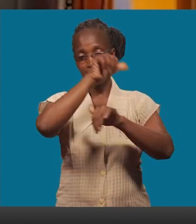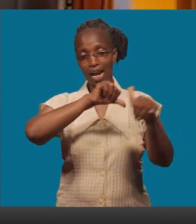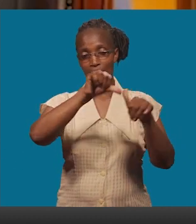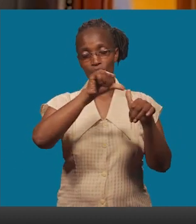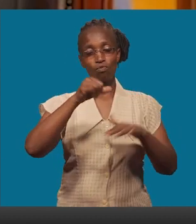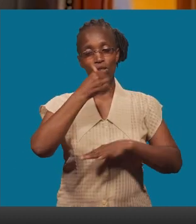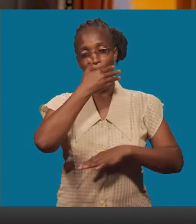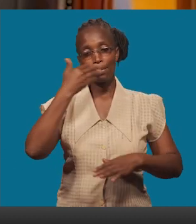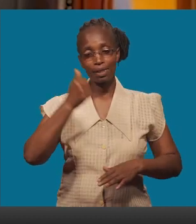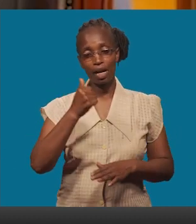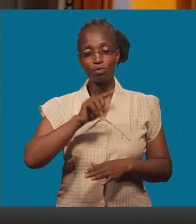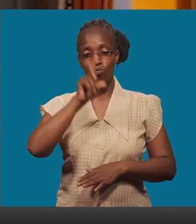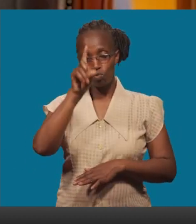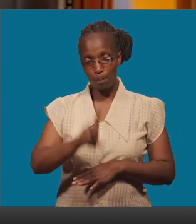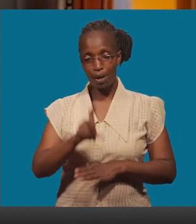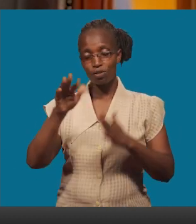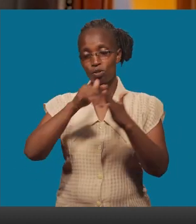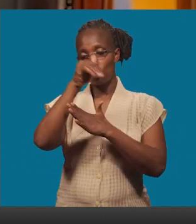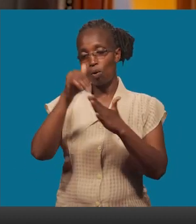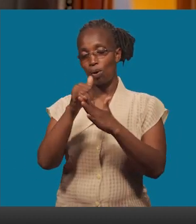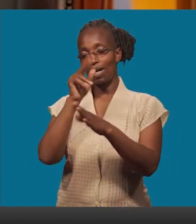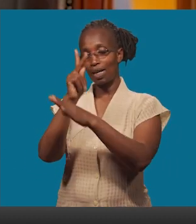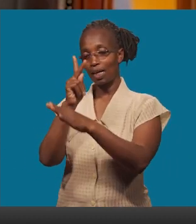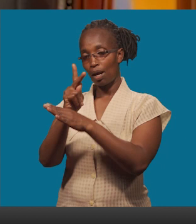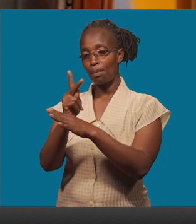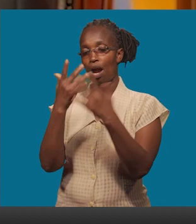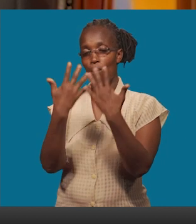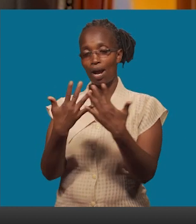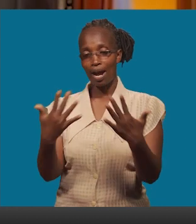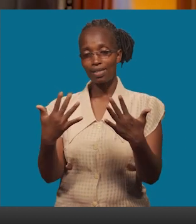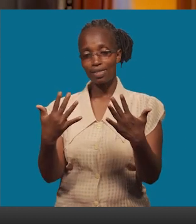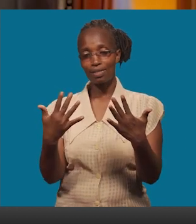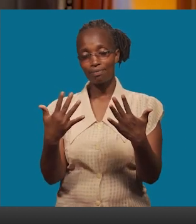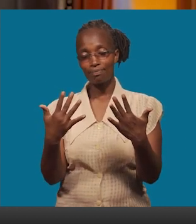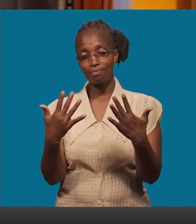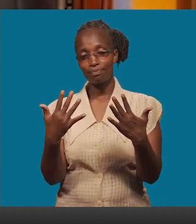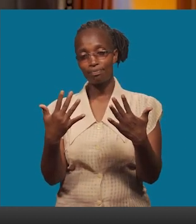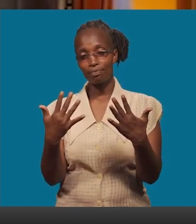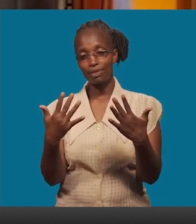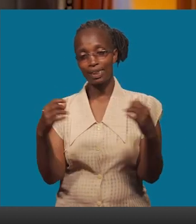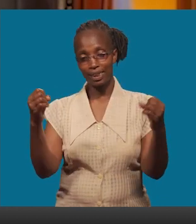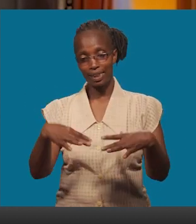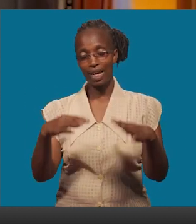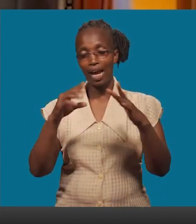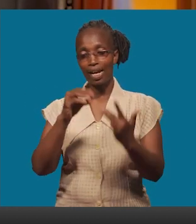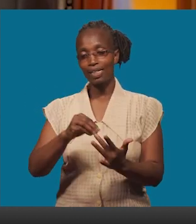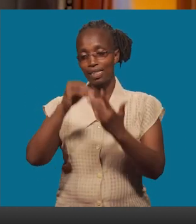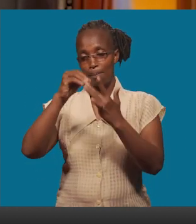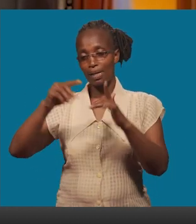turn around for the better, though, we must all keep our hands on